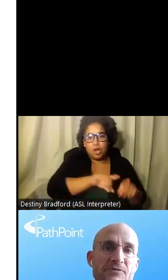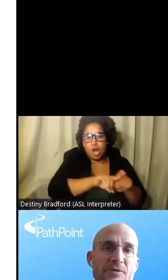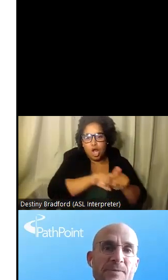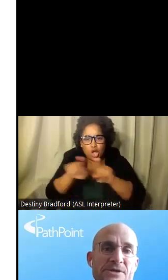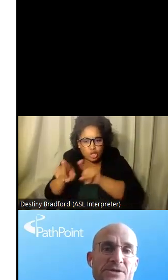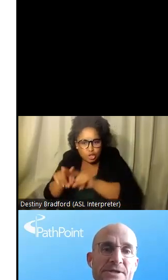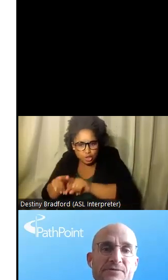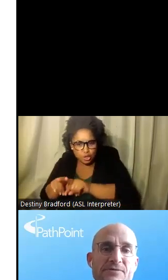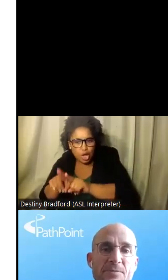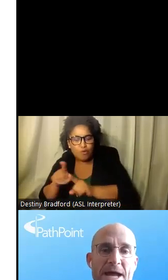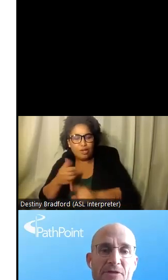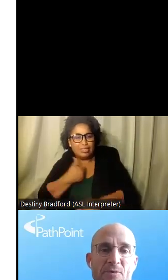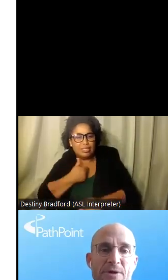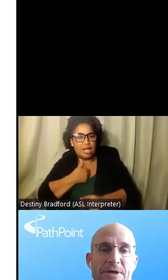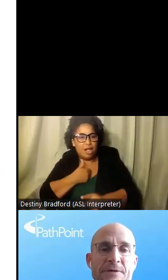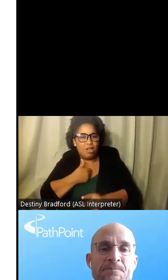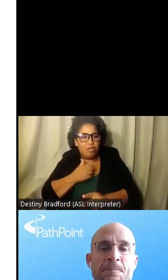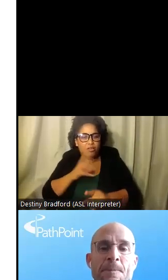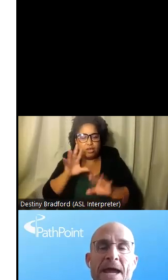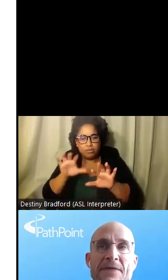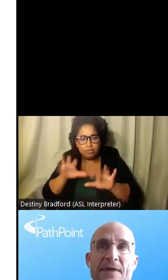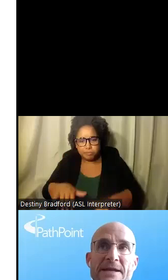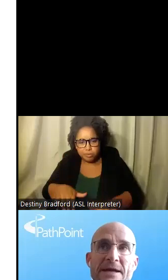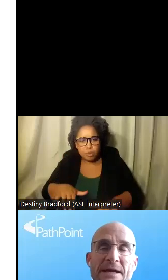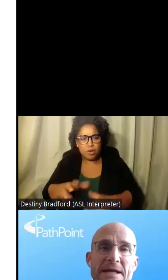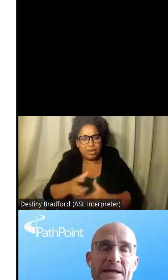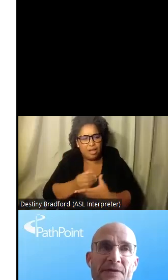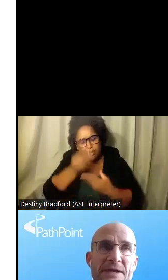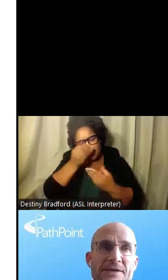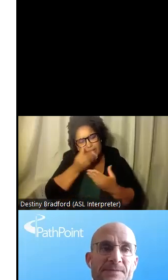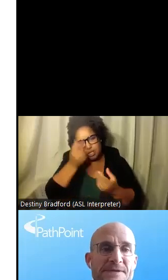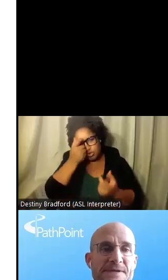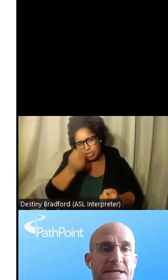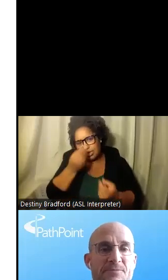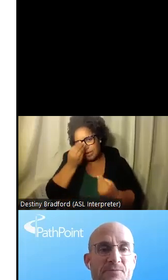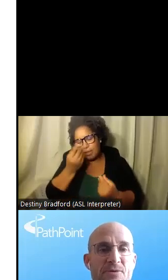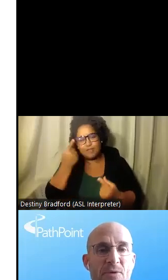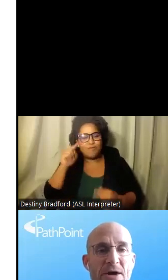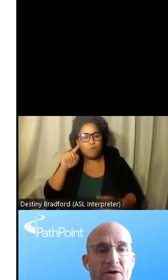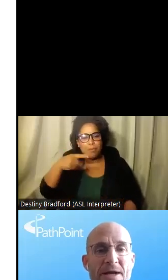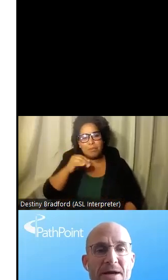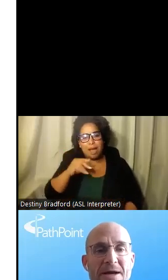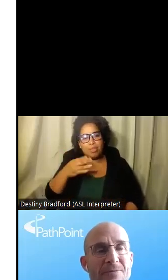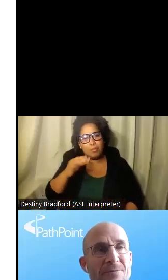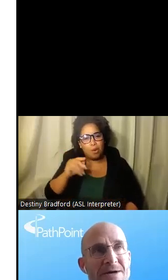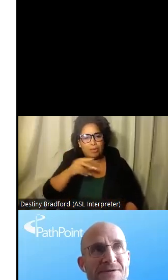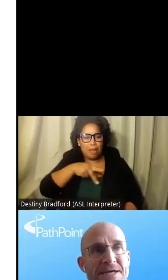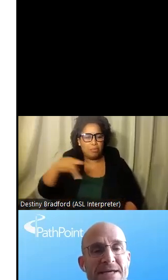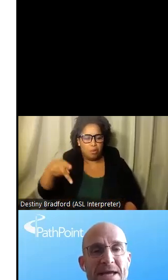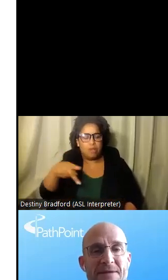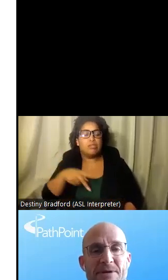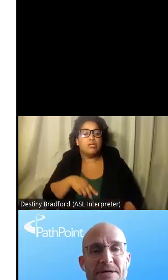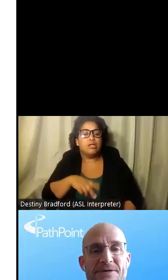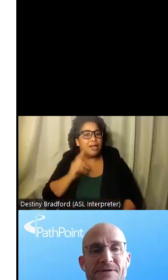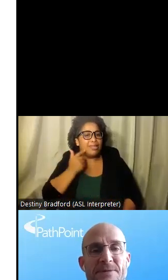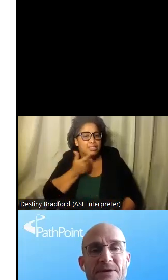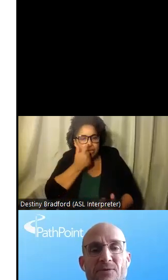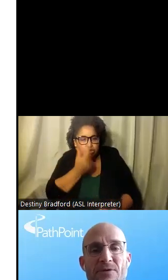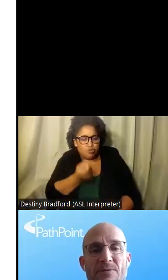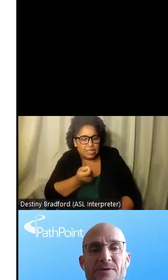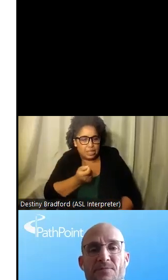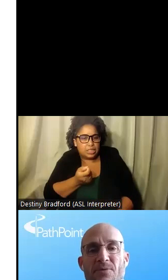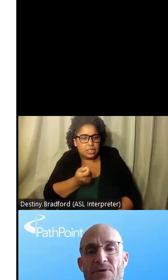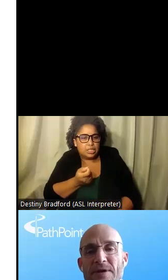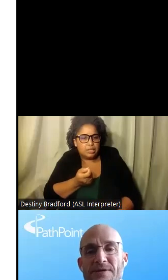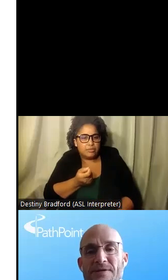interesting information just for PathPoint. And then I think it's been stated pretty well, but I'll say it again, because to me,